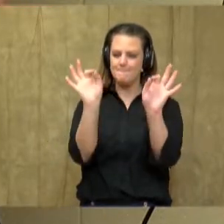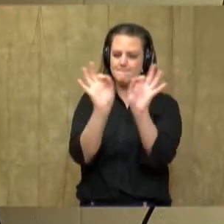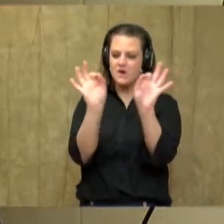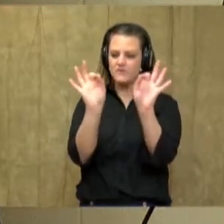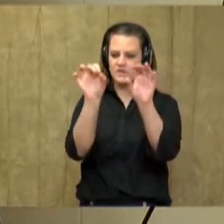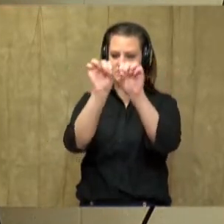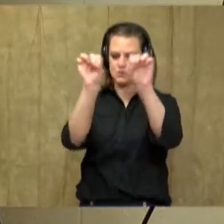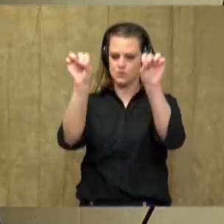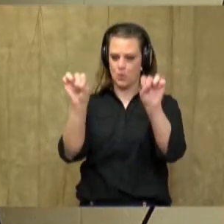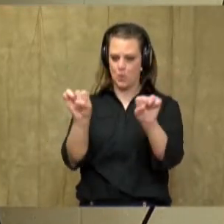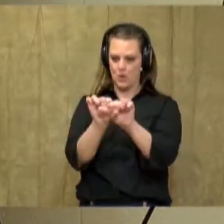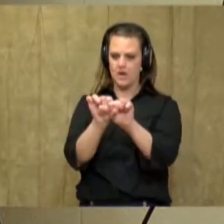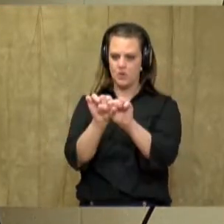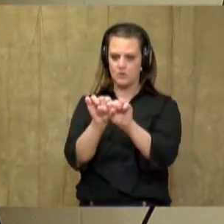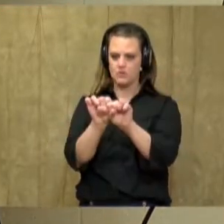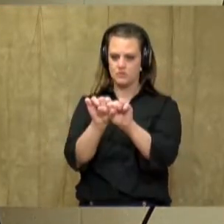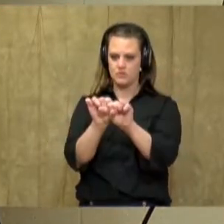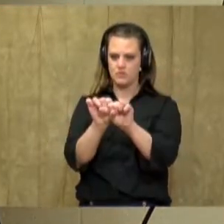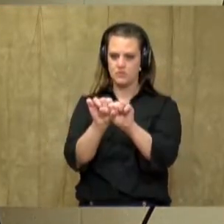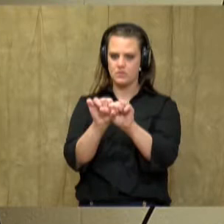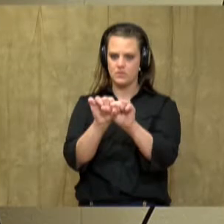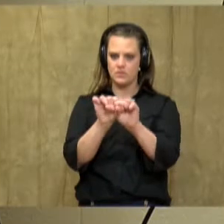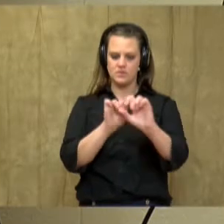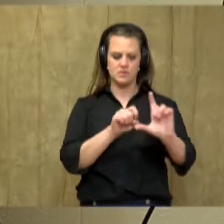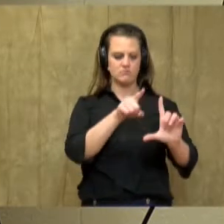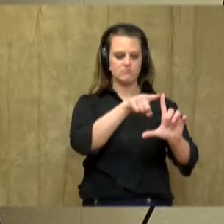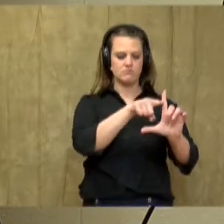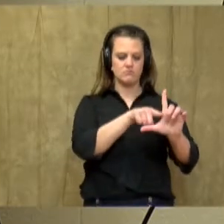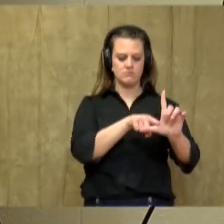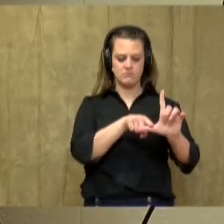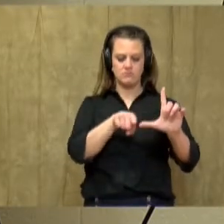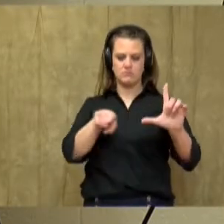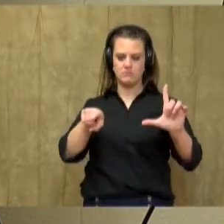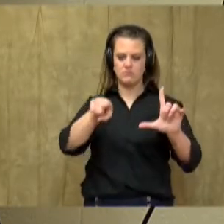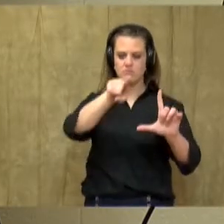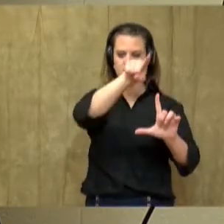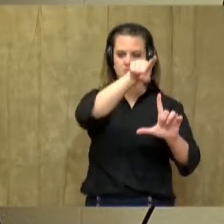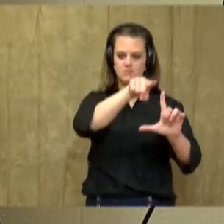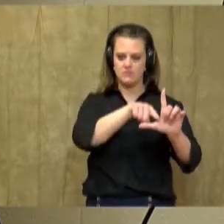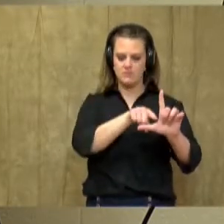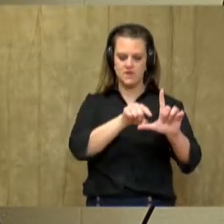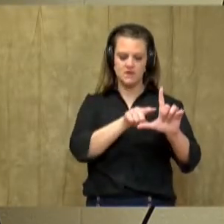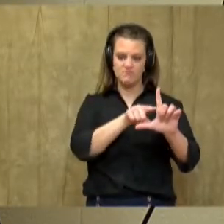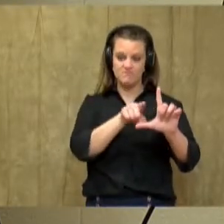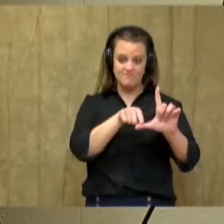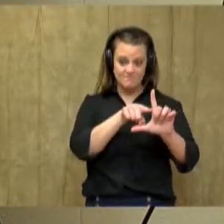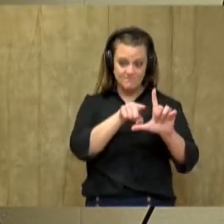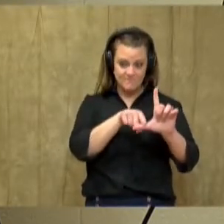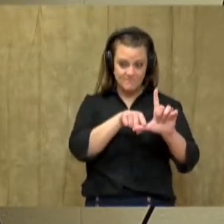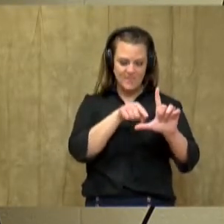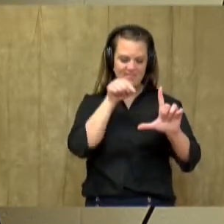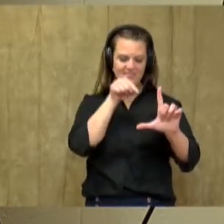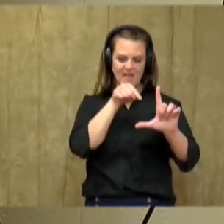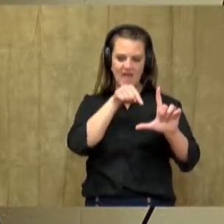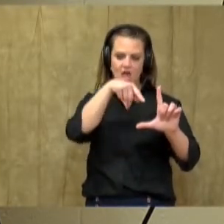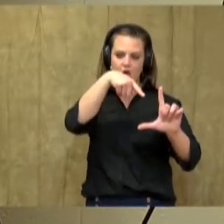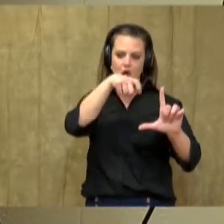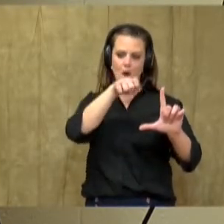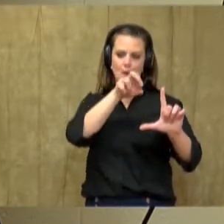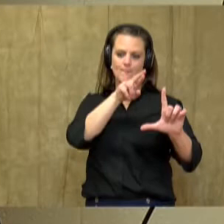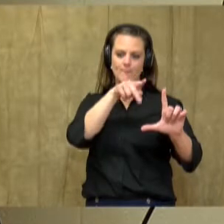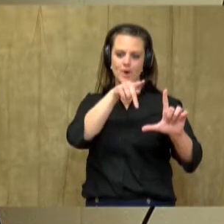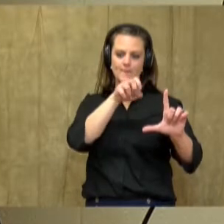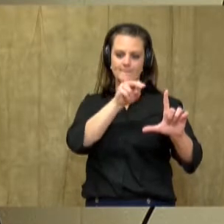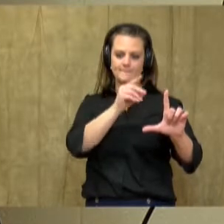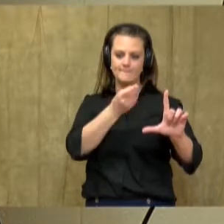And if you look right here, this makes a perfect square. It forms perpendicular lines, and we